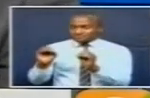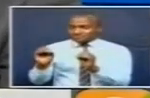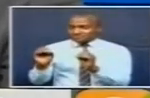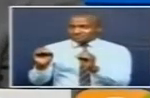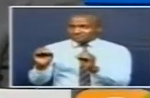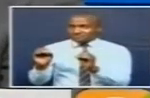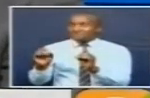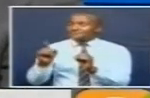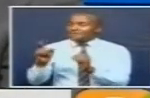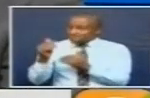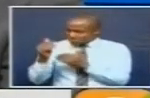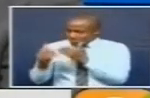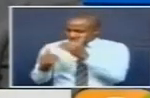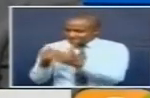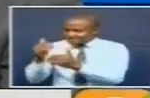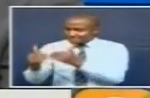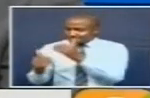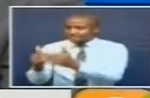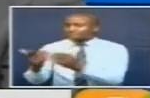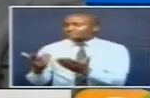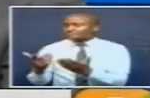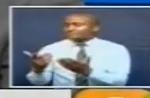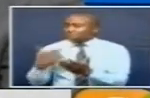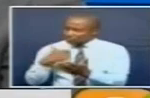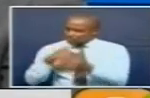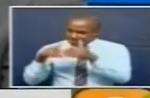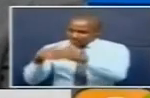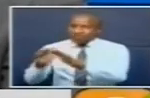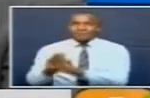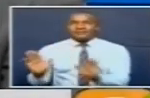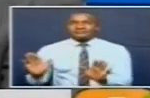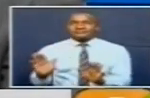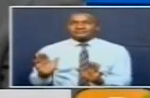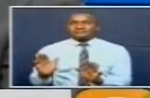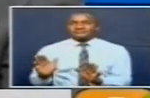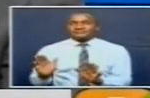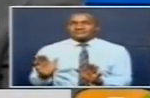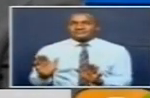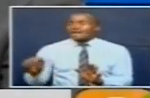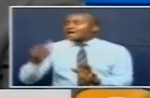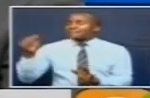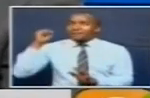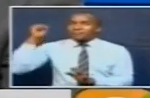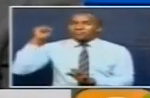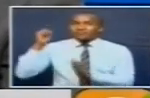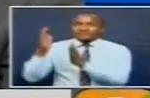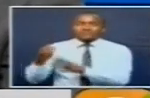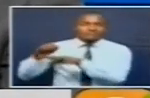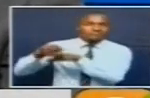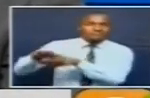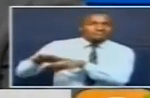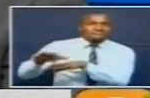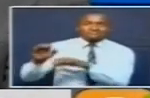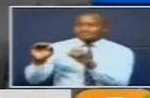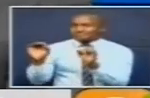It's a due process of law that we've been faithful to up to this particular point. No single politician, no single broker or whoever